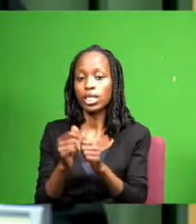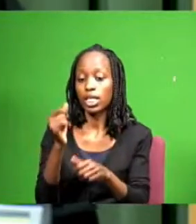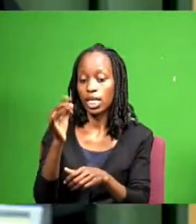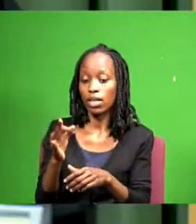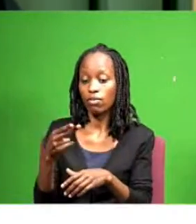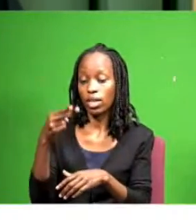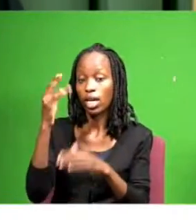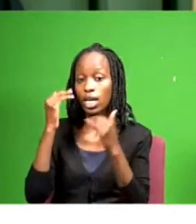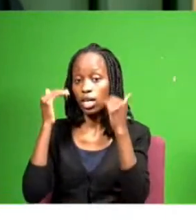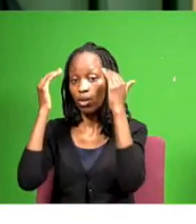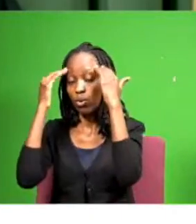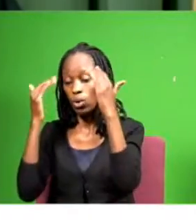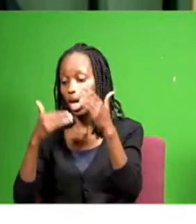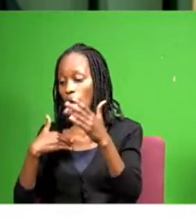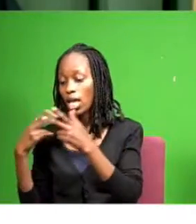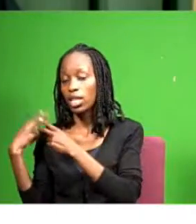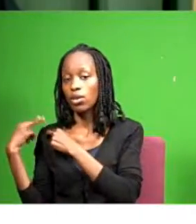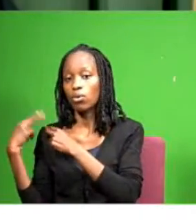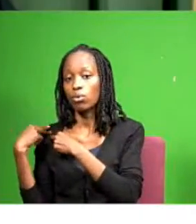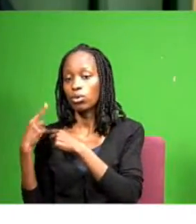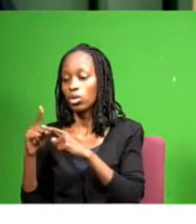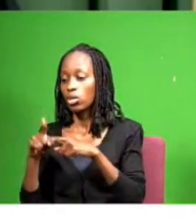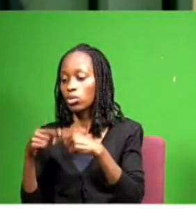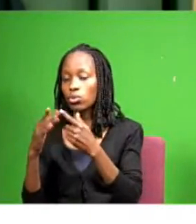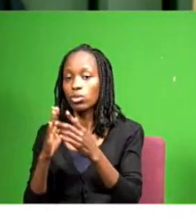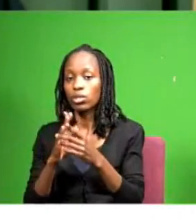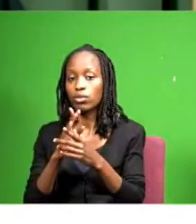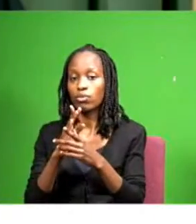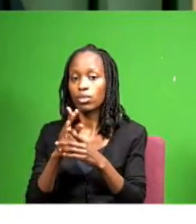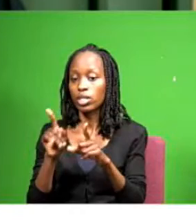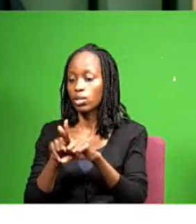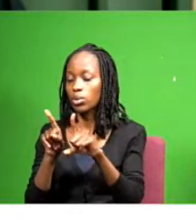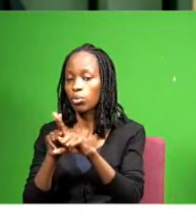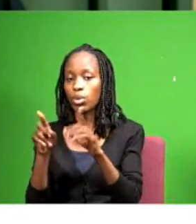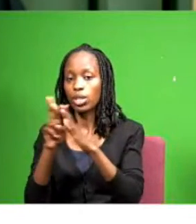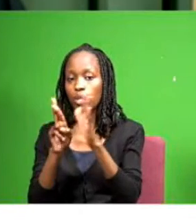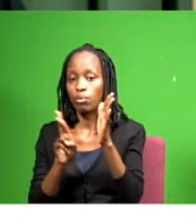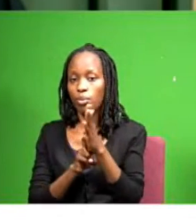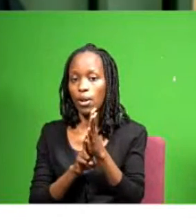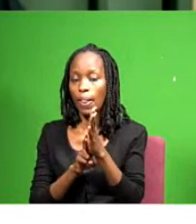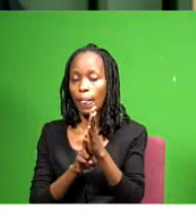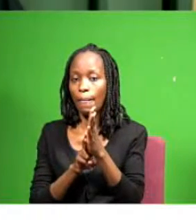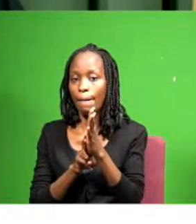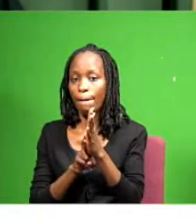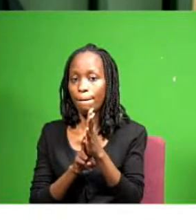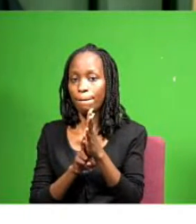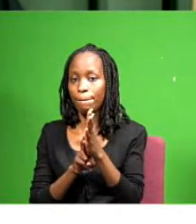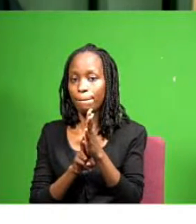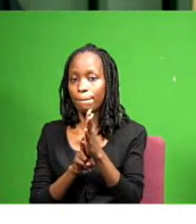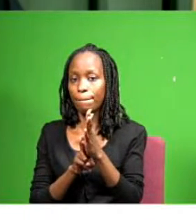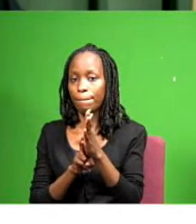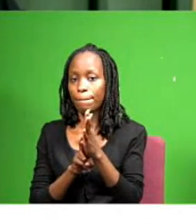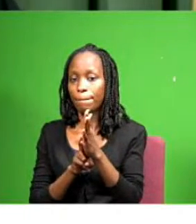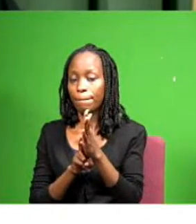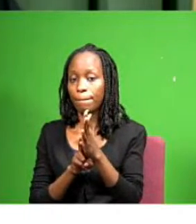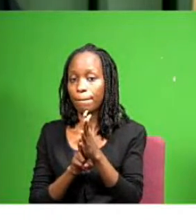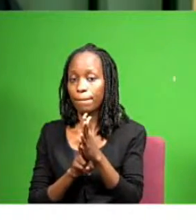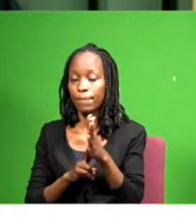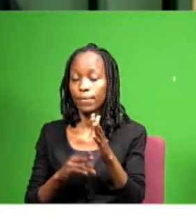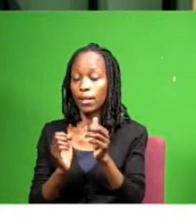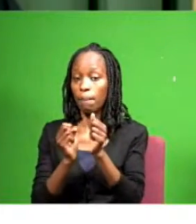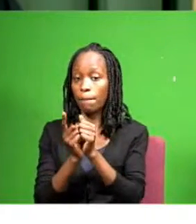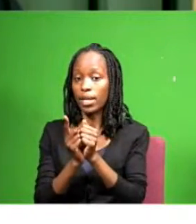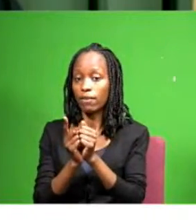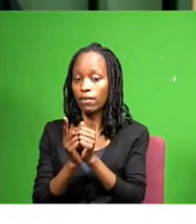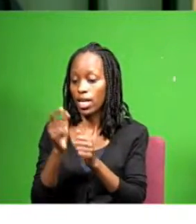Court had jurisdiction to entertain the petitions on account of the principles of justiciability, mootness, and ripeness. Number